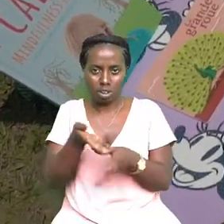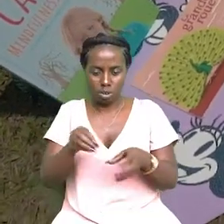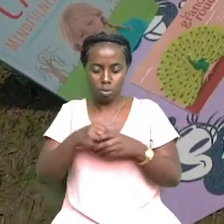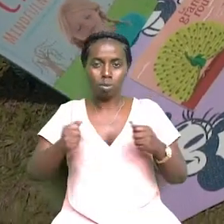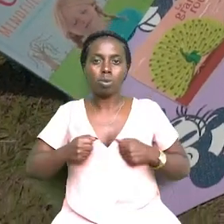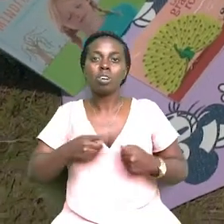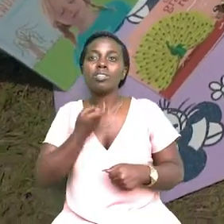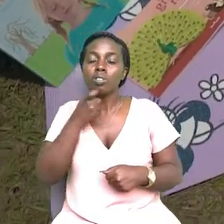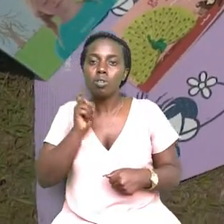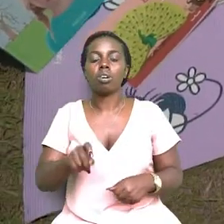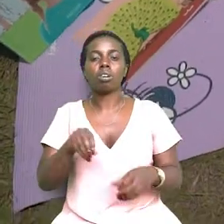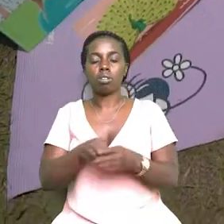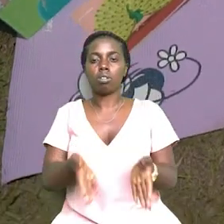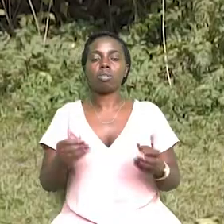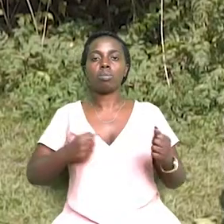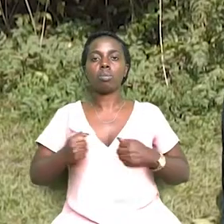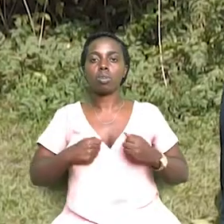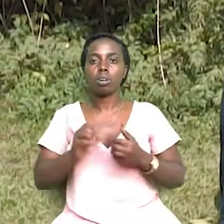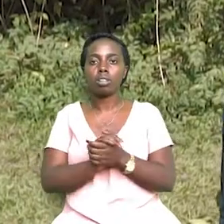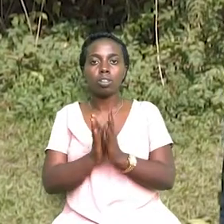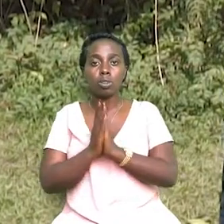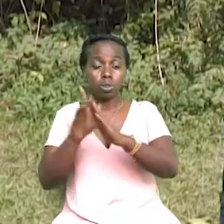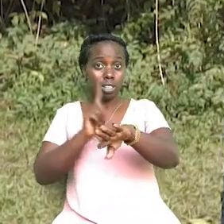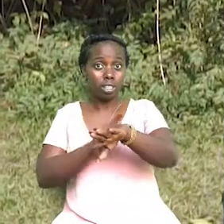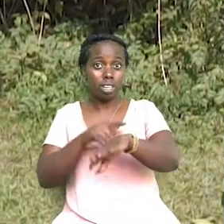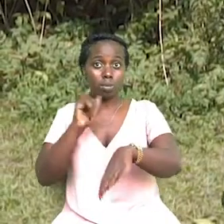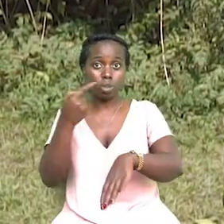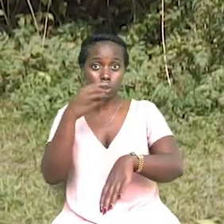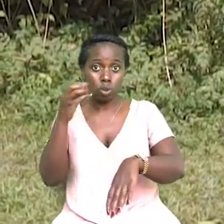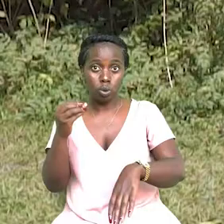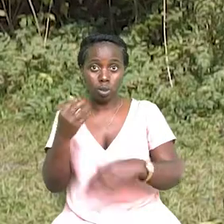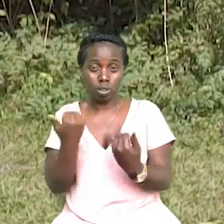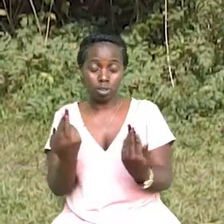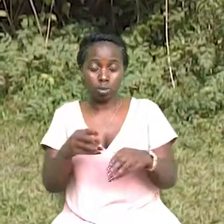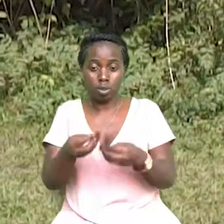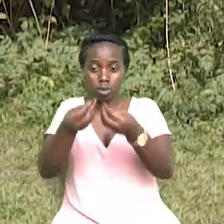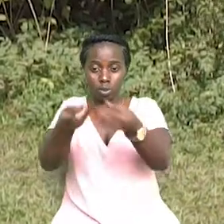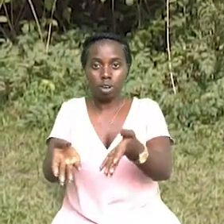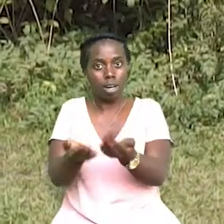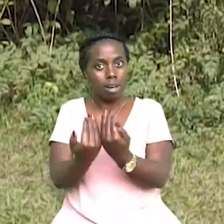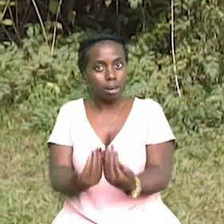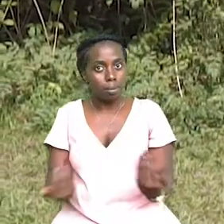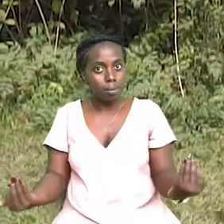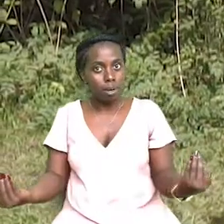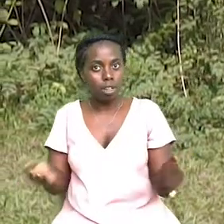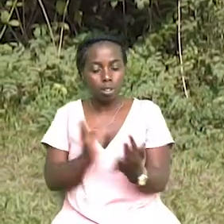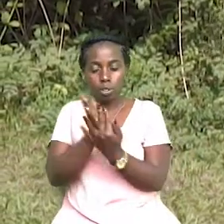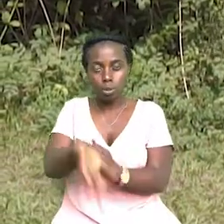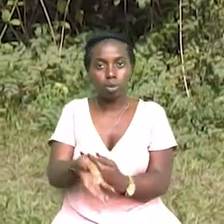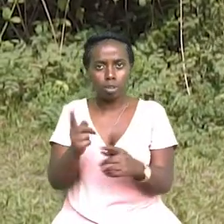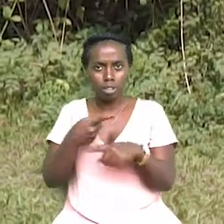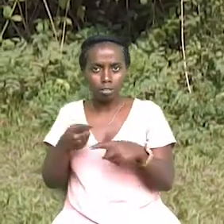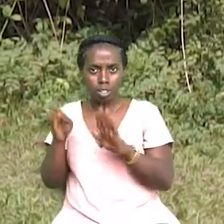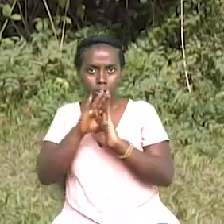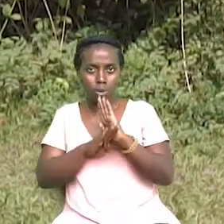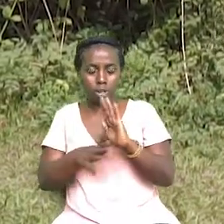we needed it in Rwanda. So Storytime Yoga is going to be delivered to children through different